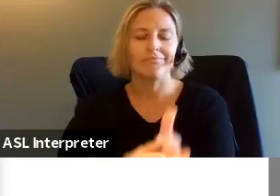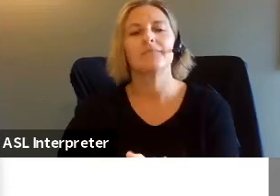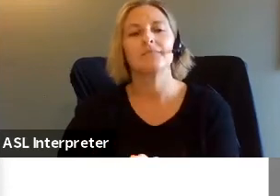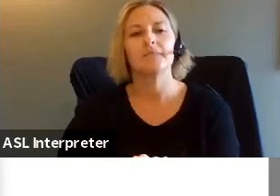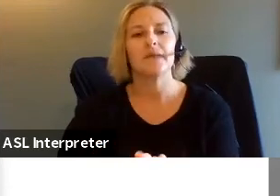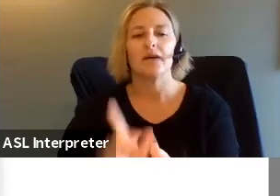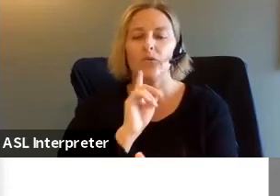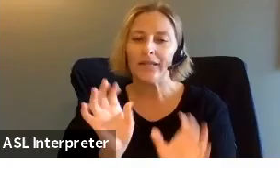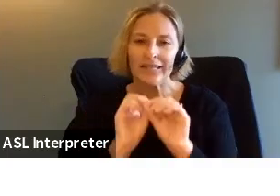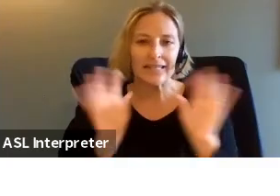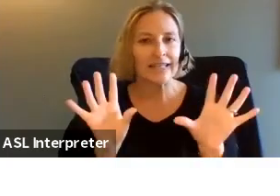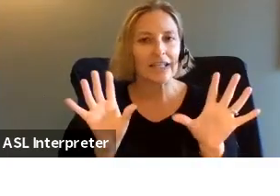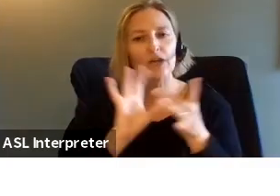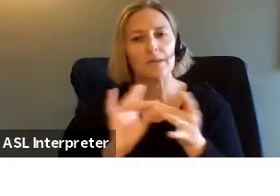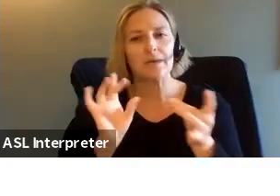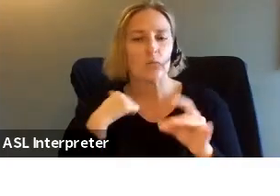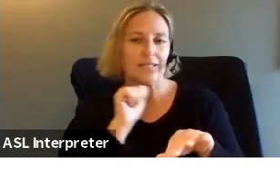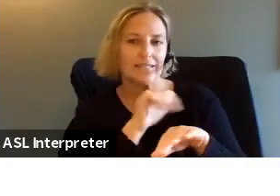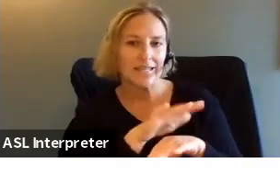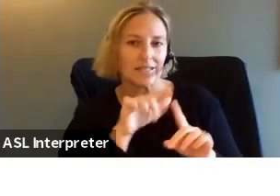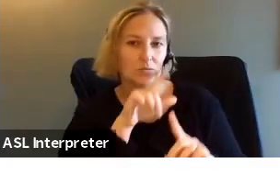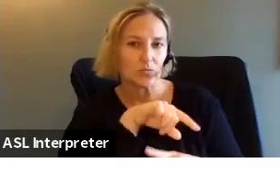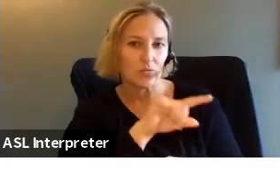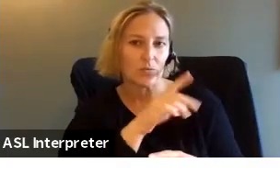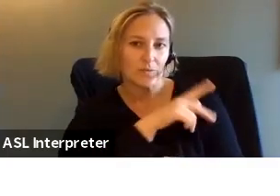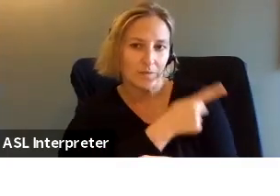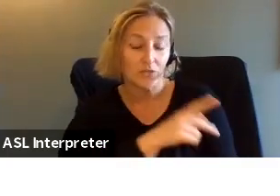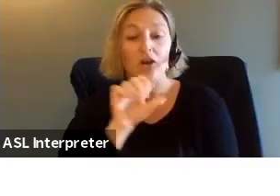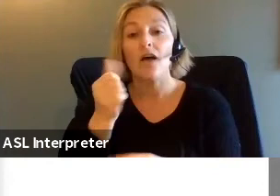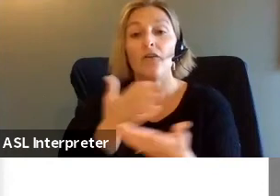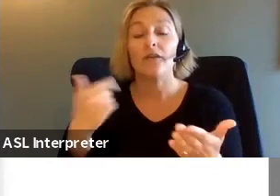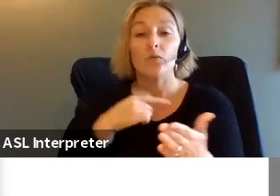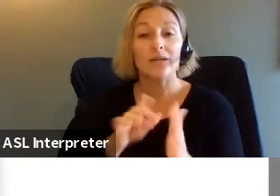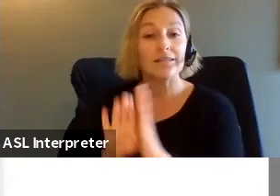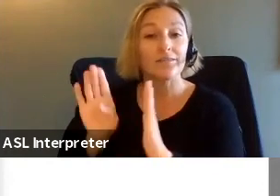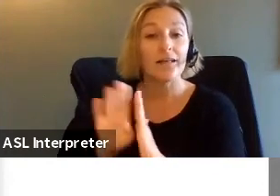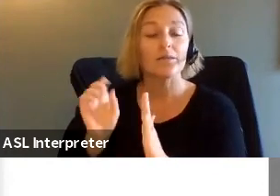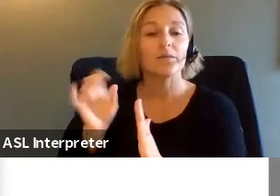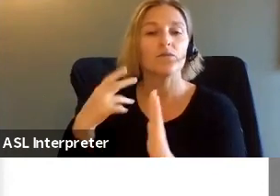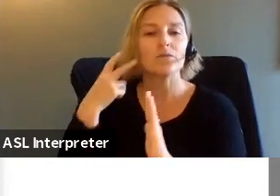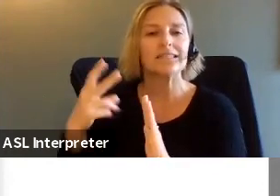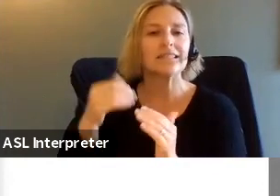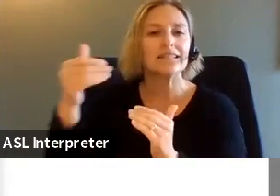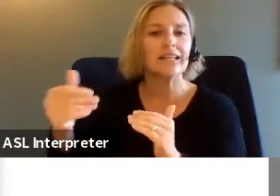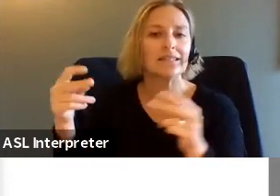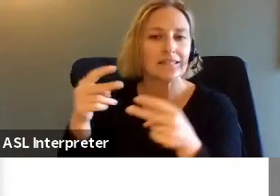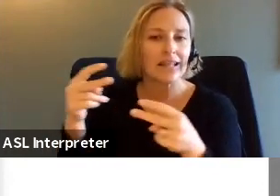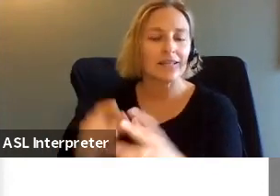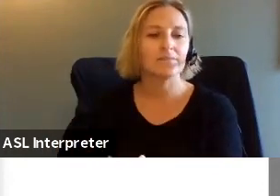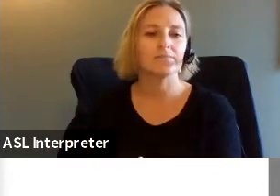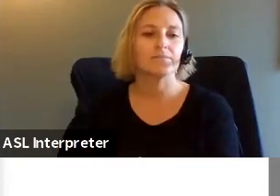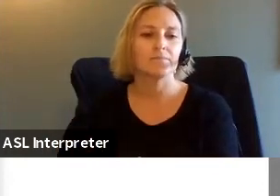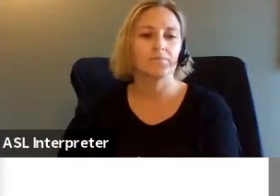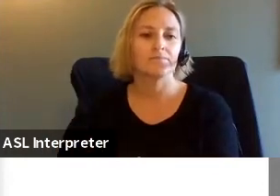messaging that we give patients. The other thing that we developed, if you go to the next slide, is